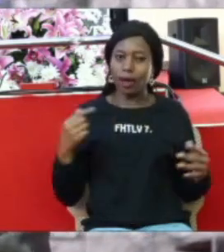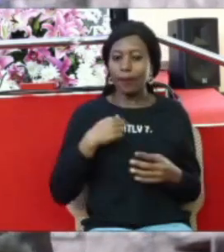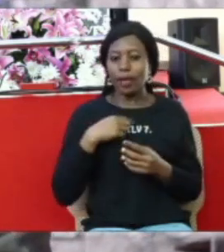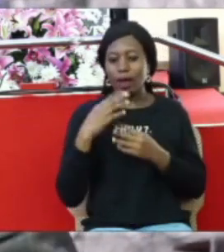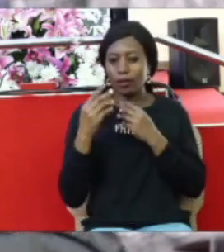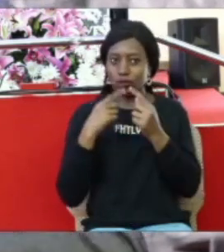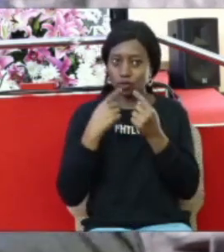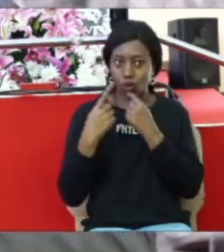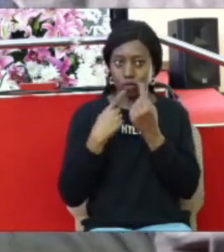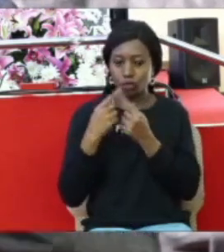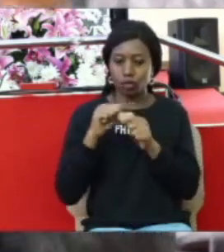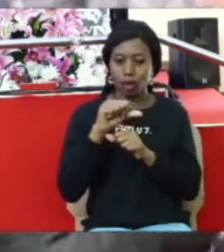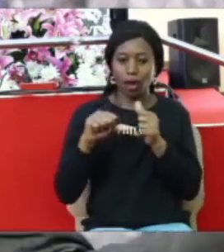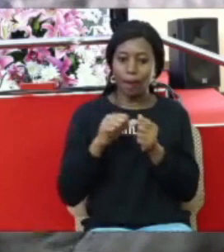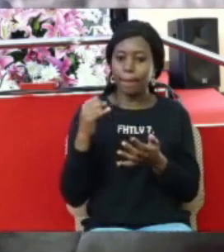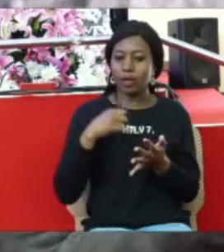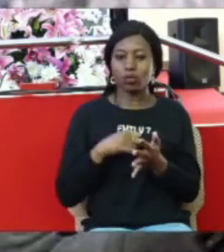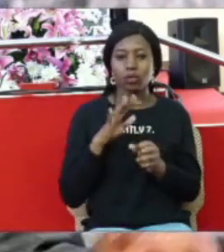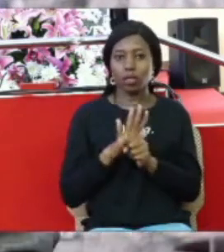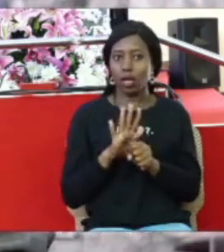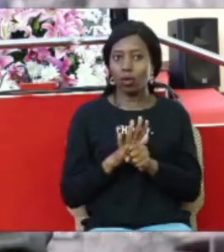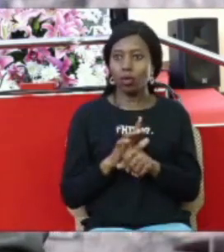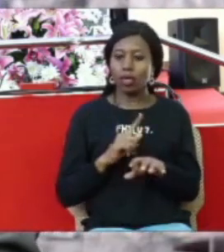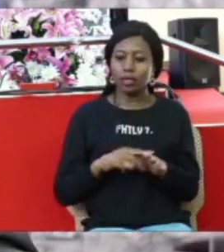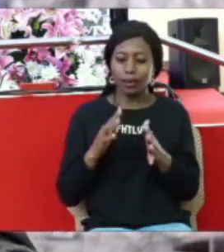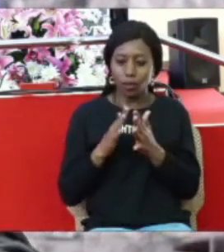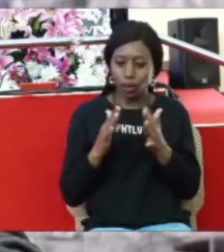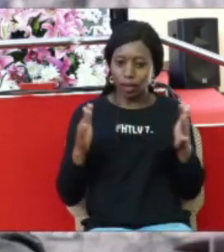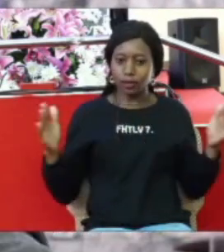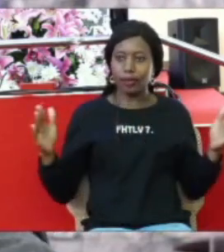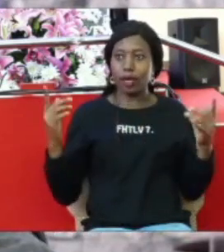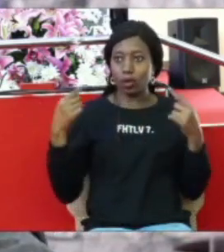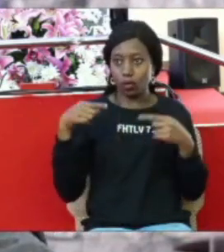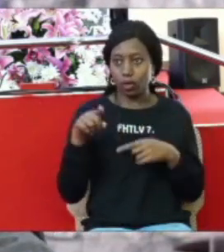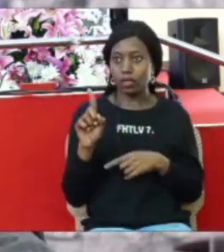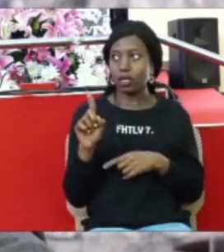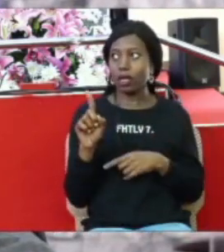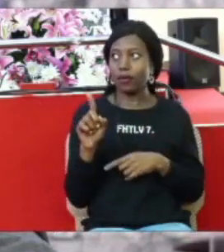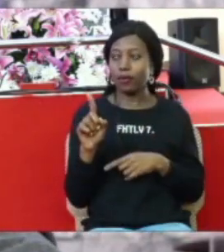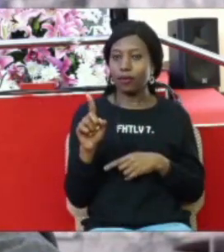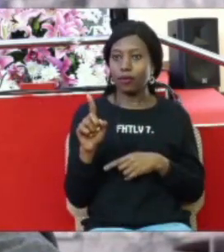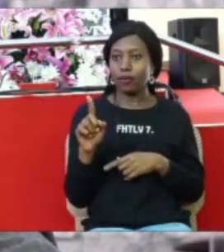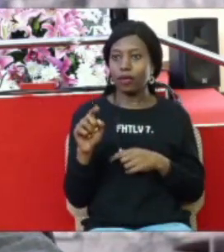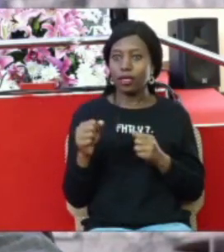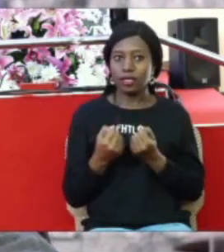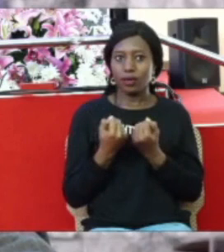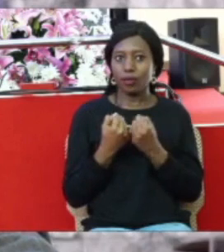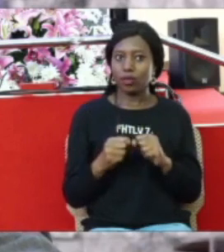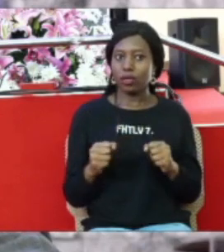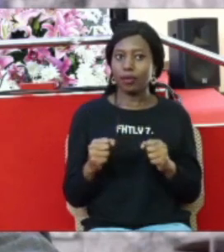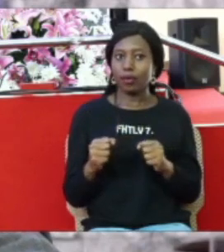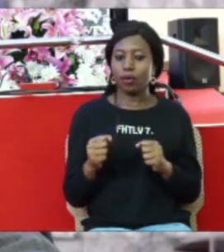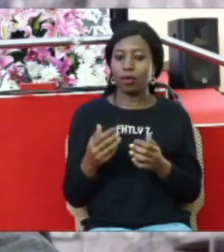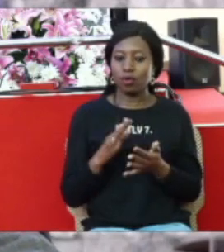of you know, when once you stretch yourself, there is no way that you're going to shrink back. And that is important for us